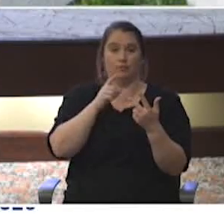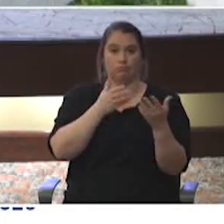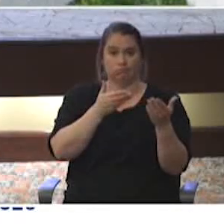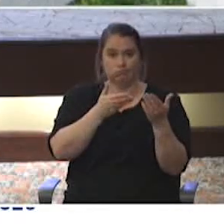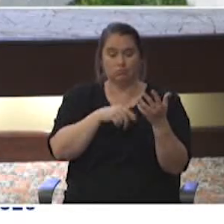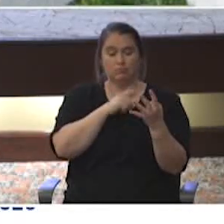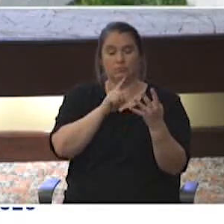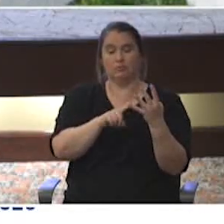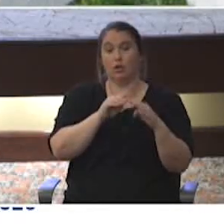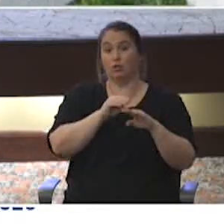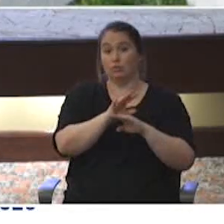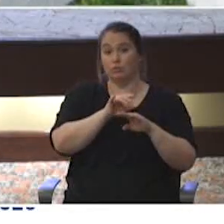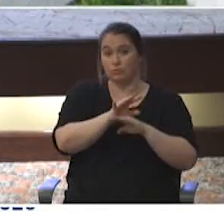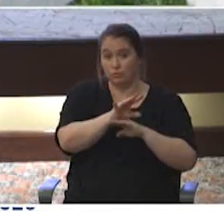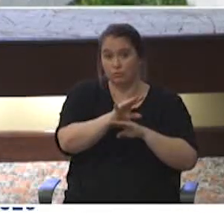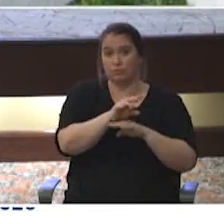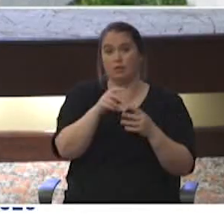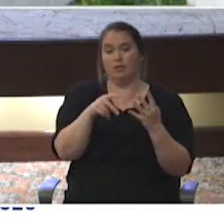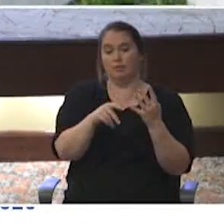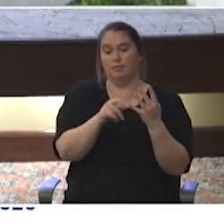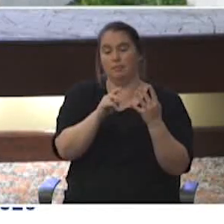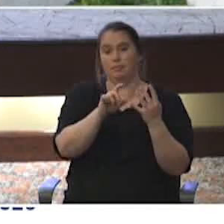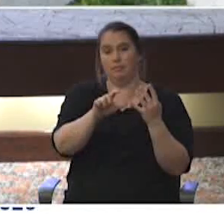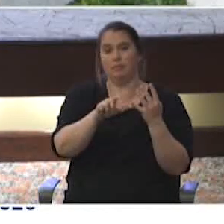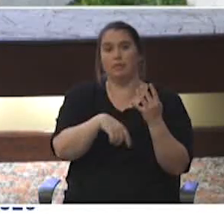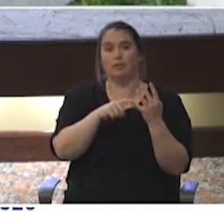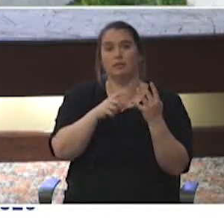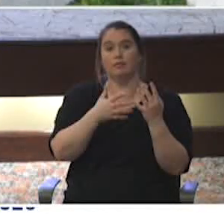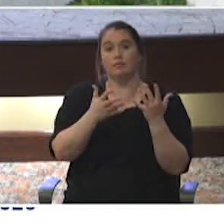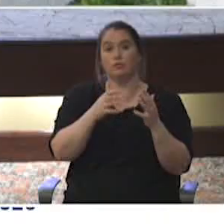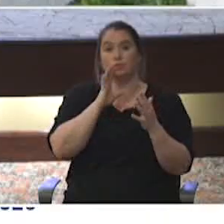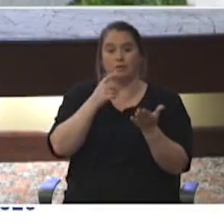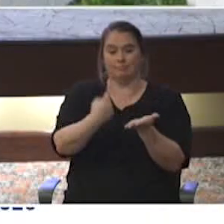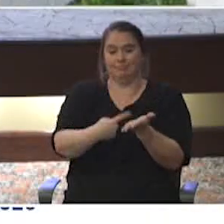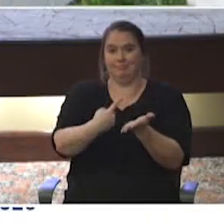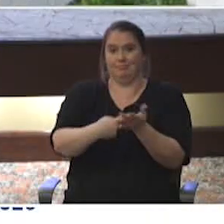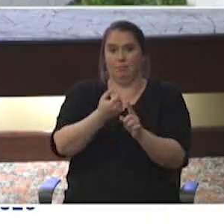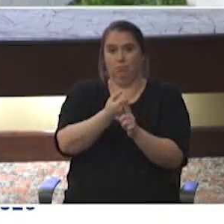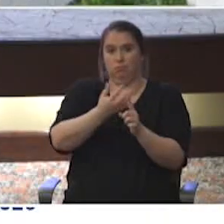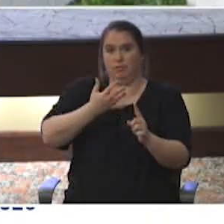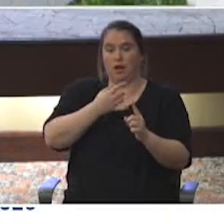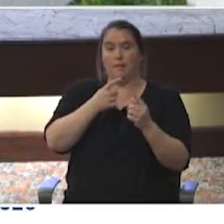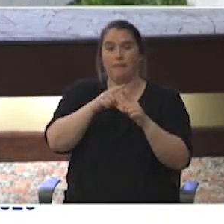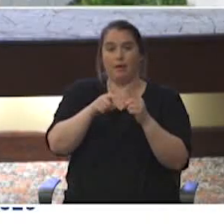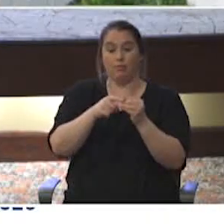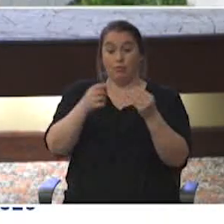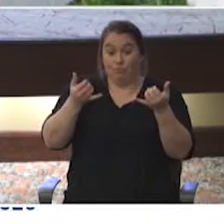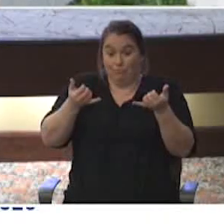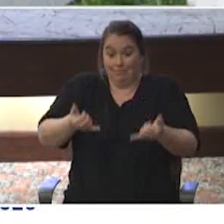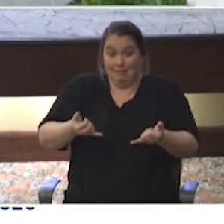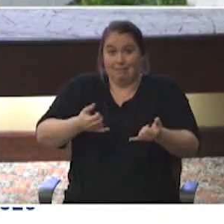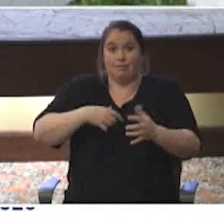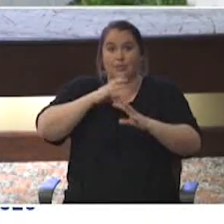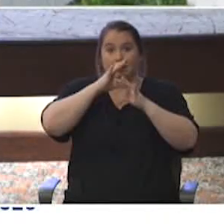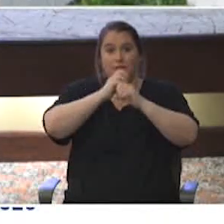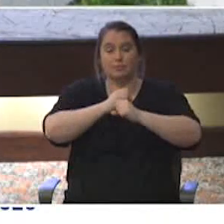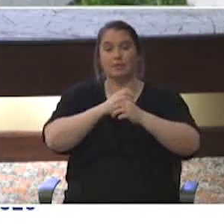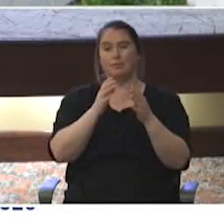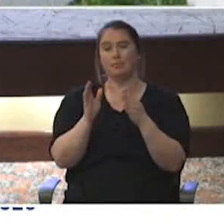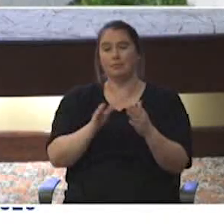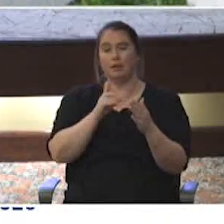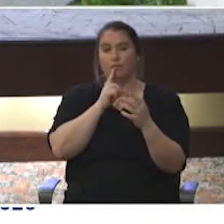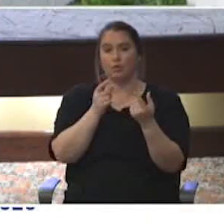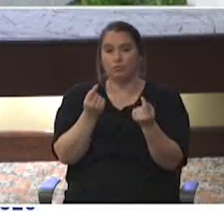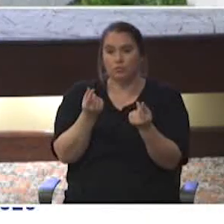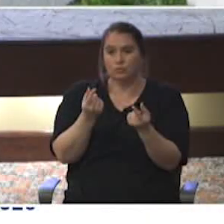by consultant Matt Goebel of Goebel Partners. They'll cover how the code is being built, how recent engagement, including this week's open house and a plan commission touchpoint,